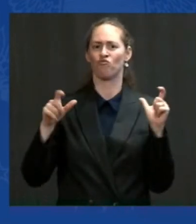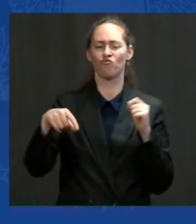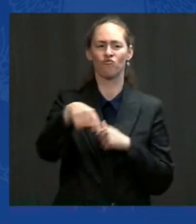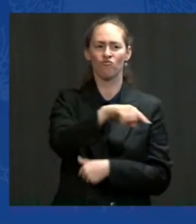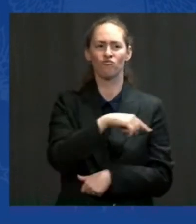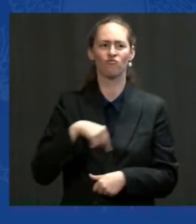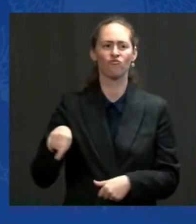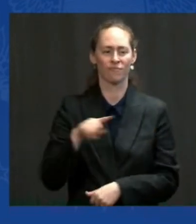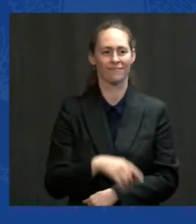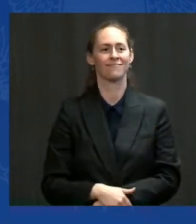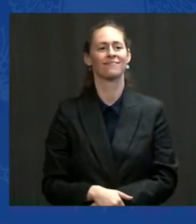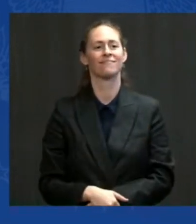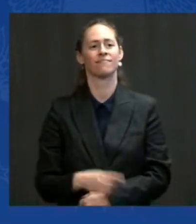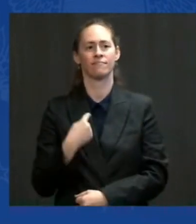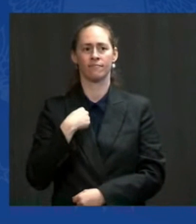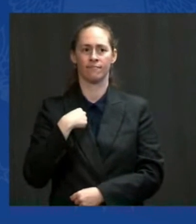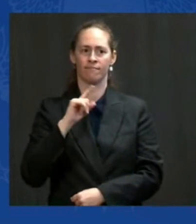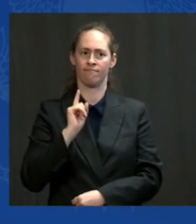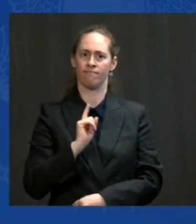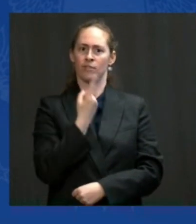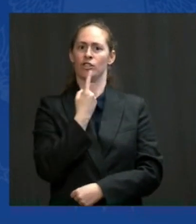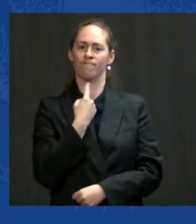career.